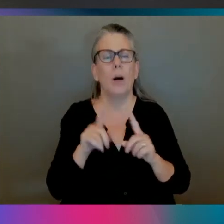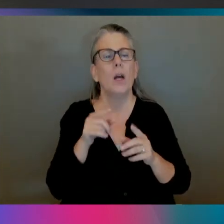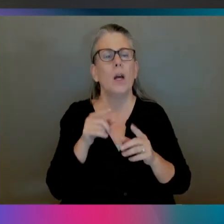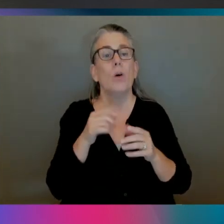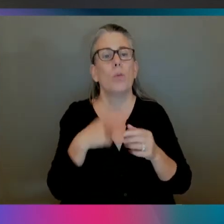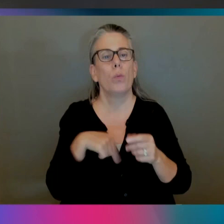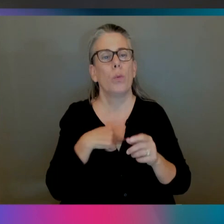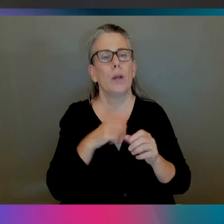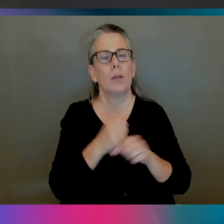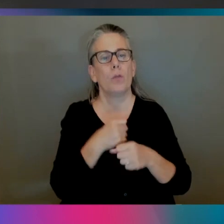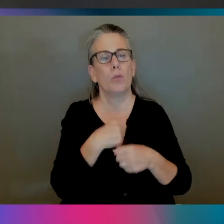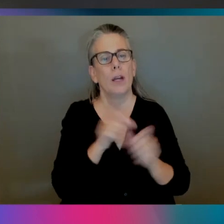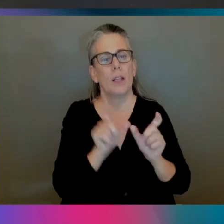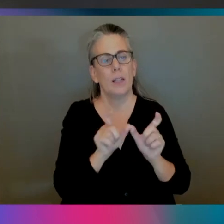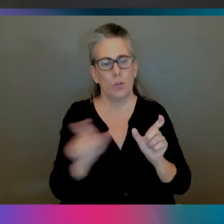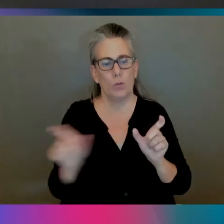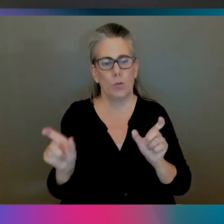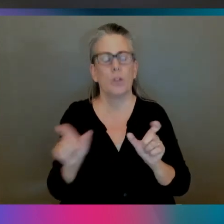some endpoints.